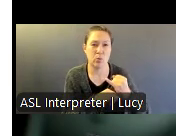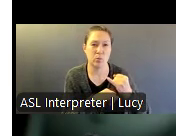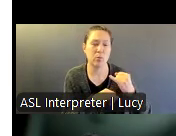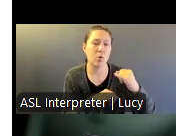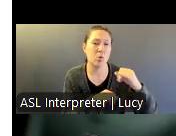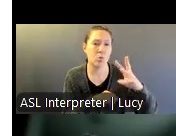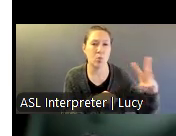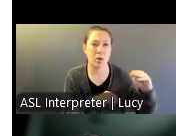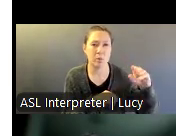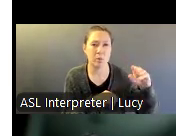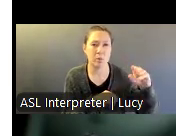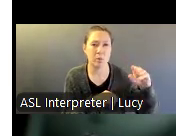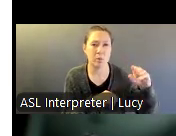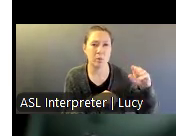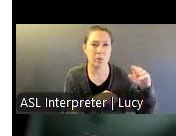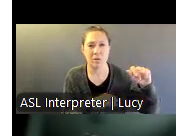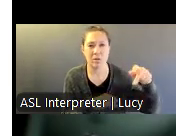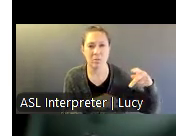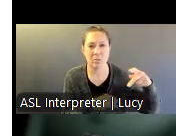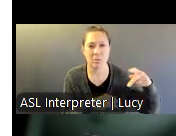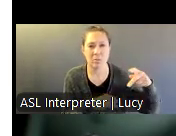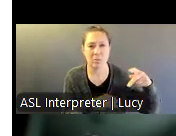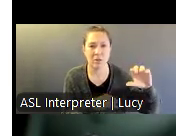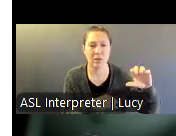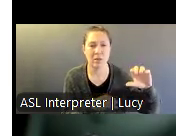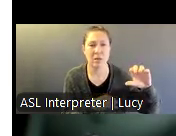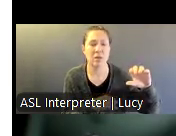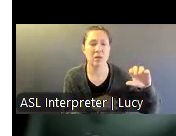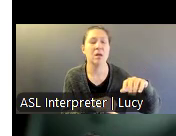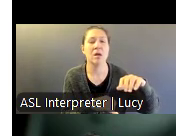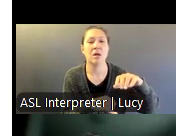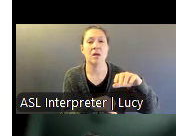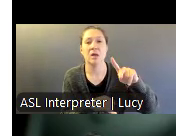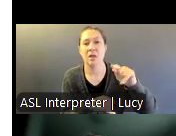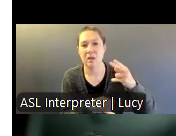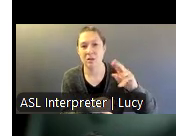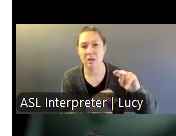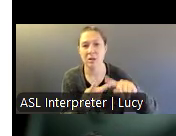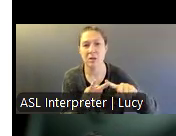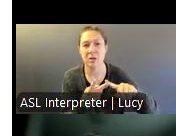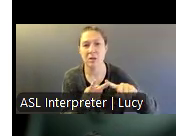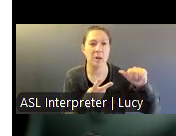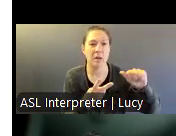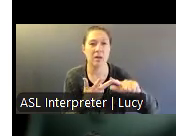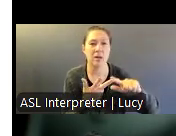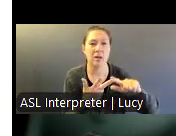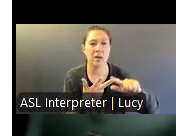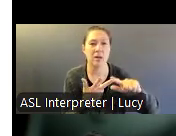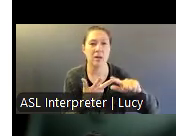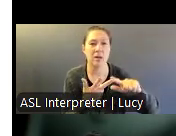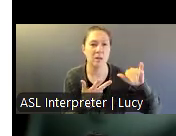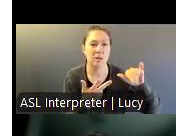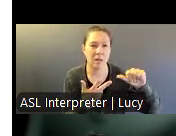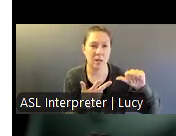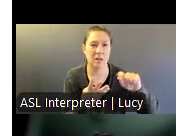we have Kathleen and Rebecca and Tanaya. Barry, I don't know if Barry has joined yet,